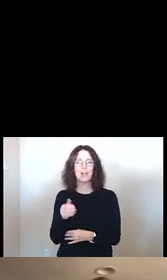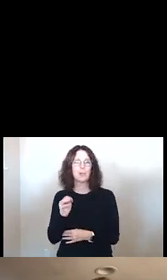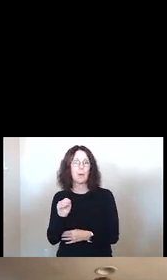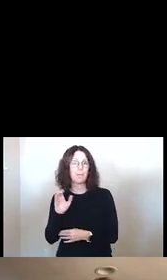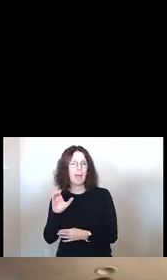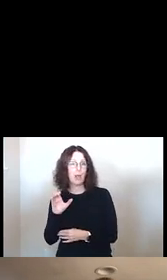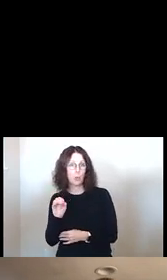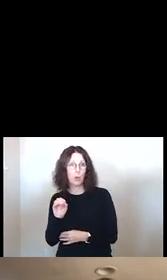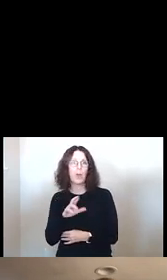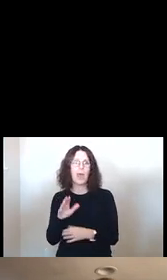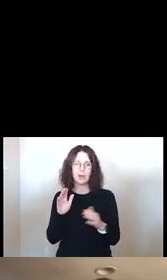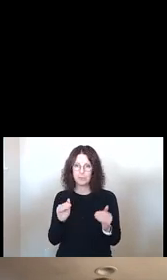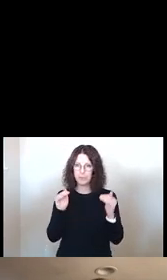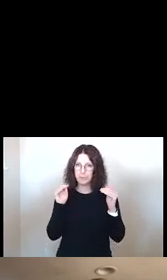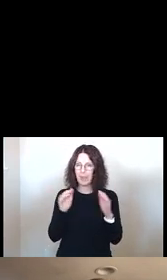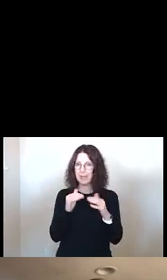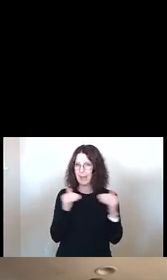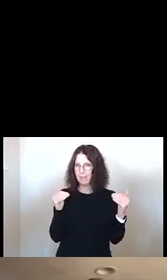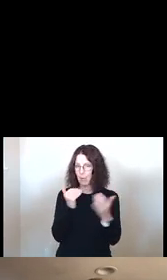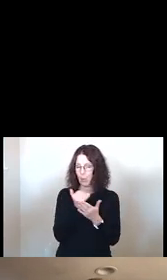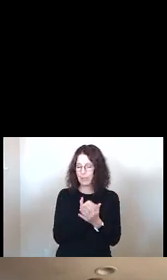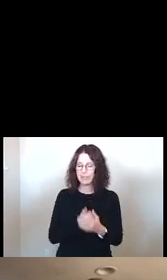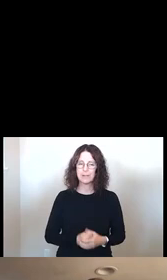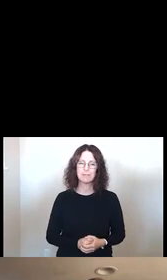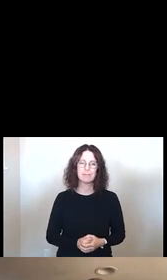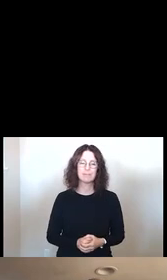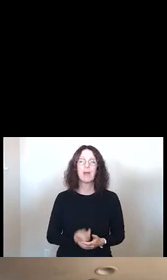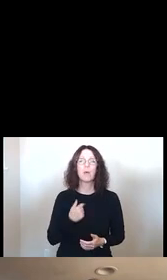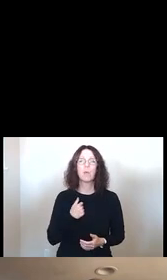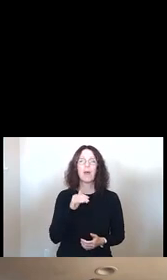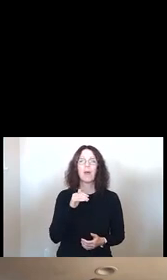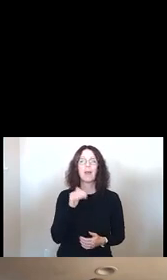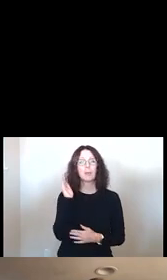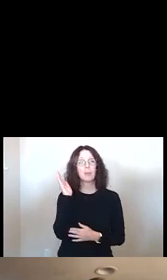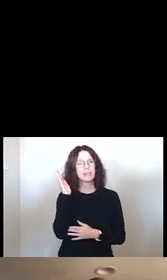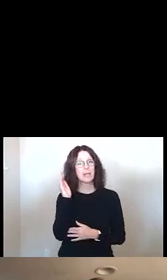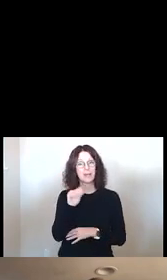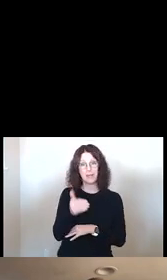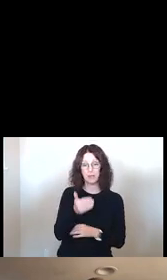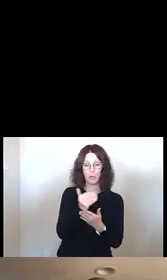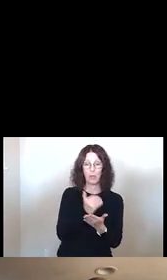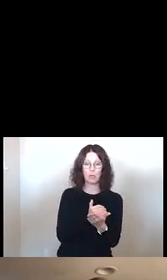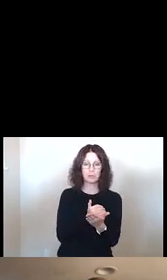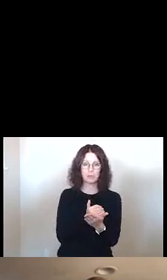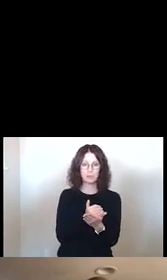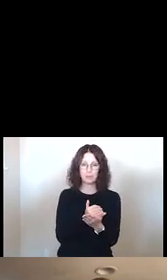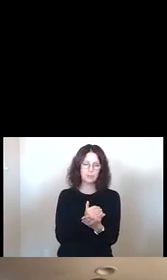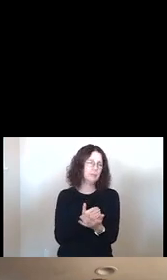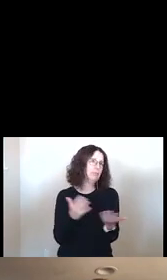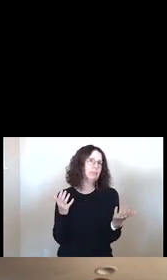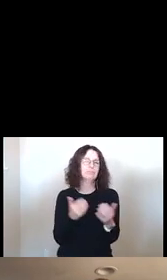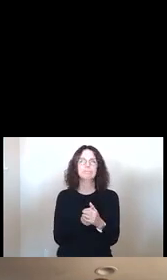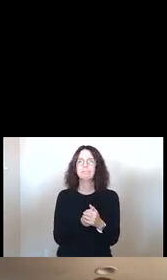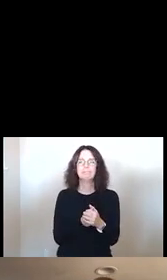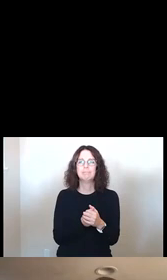courses. And when I present economics in these introductory courses, I always say, whatever social outcomes